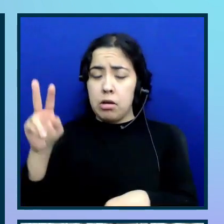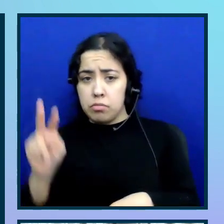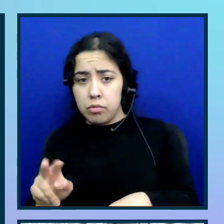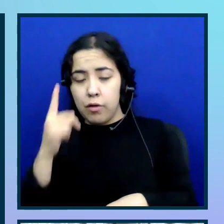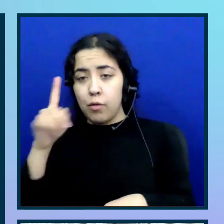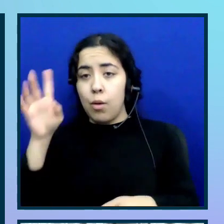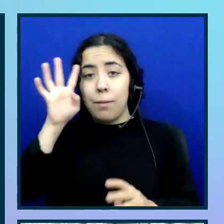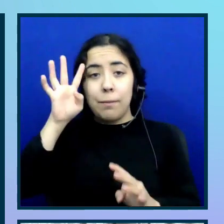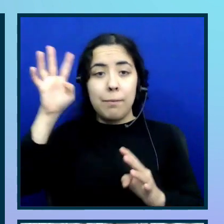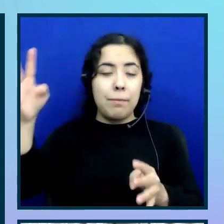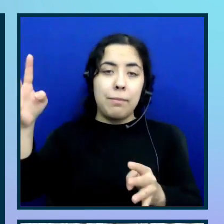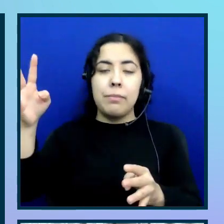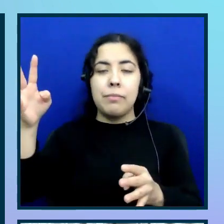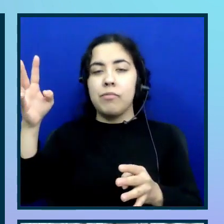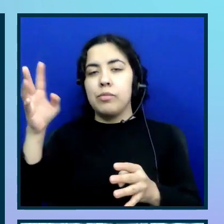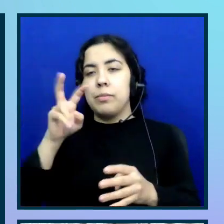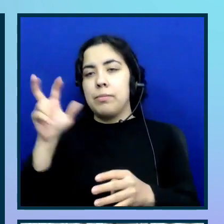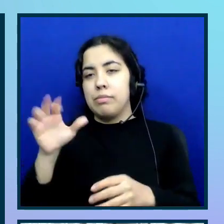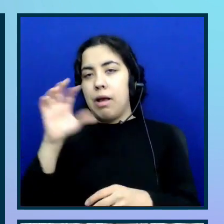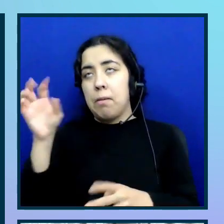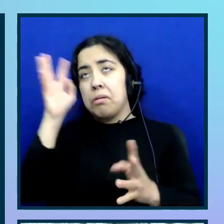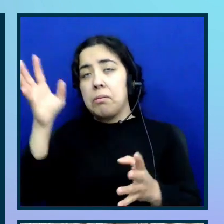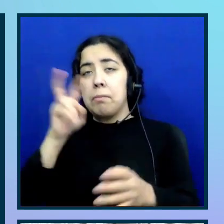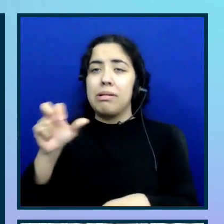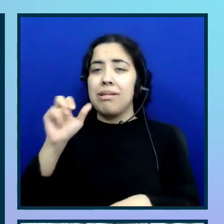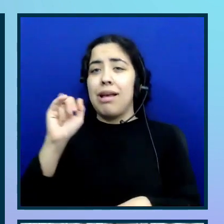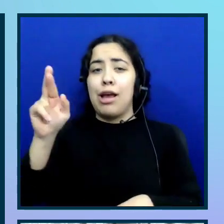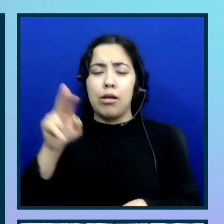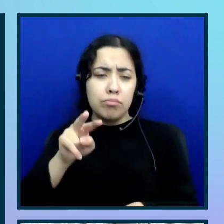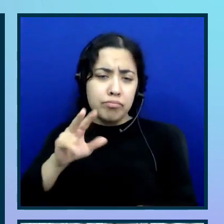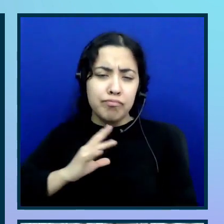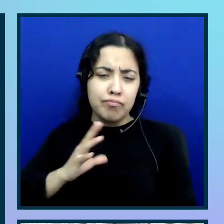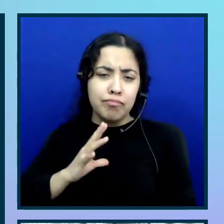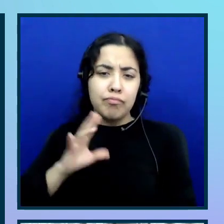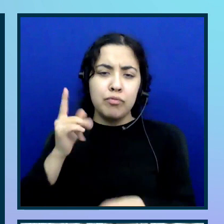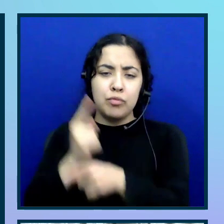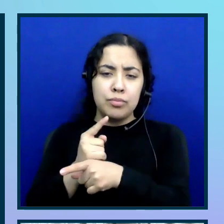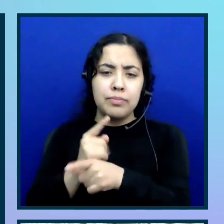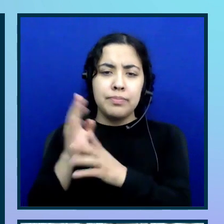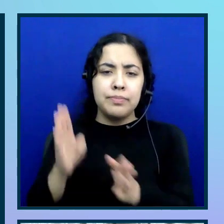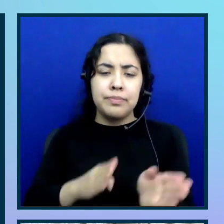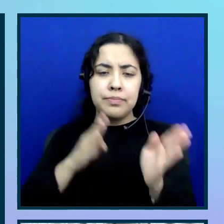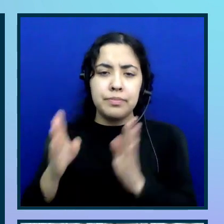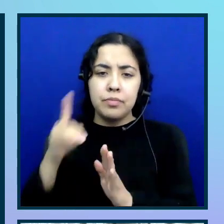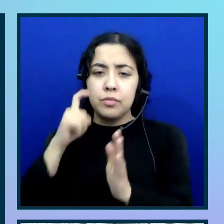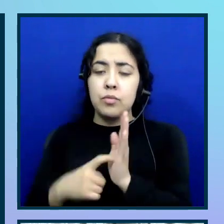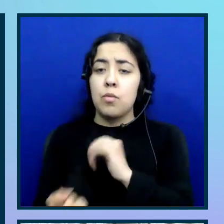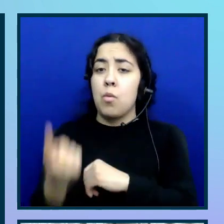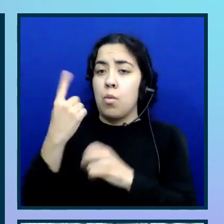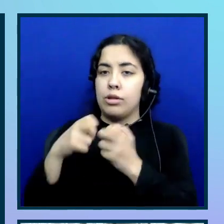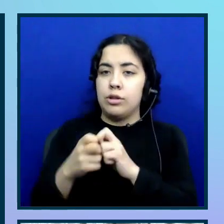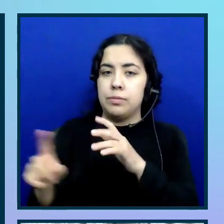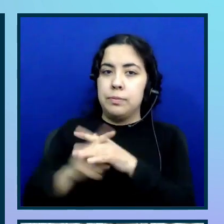fictional pizza company titled Pizza Air. So this does look correct. And now we can see that we have one issue raised from